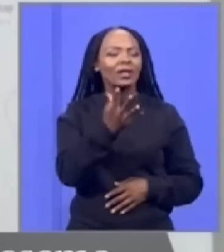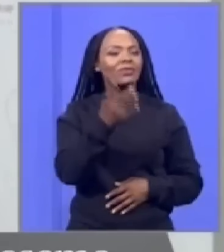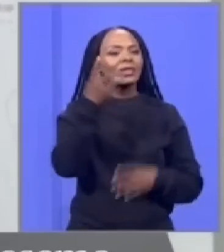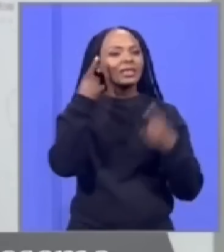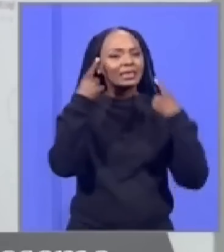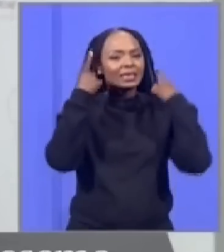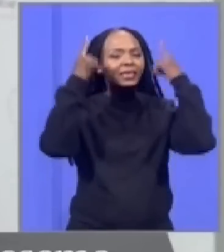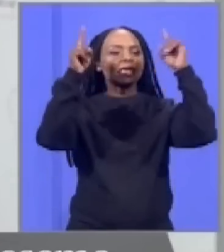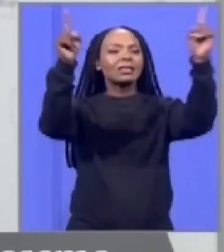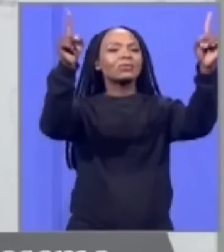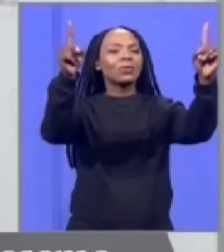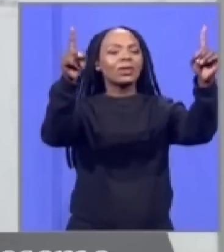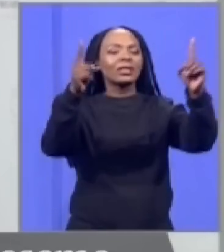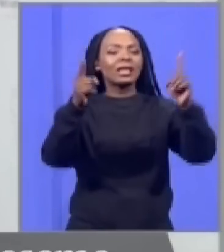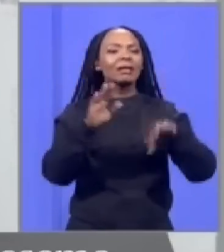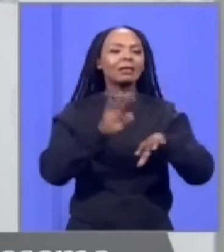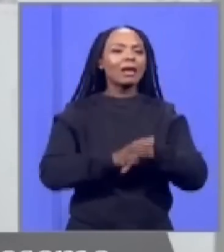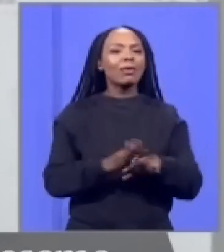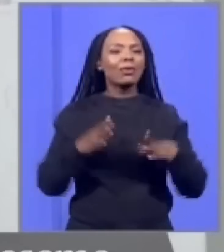successful festive season.